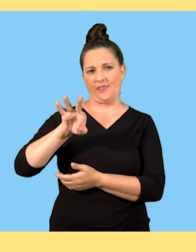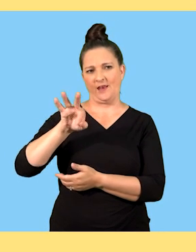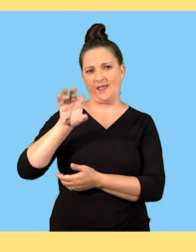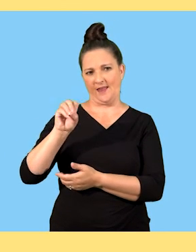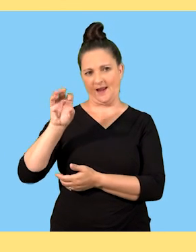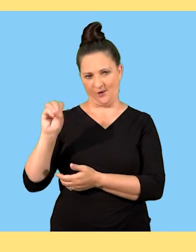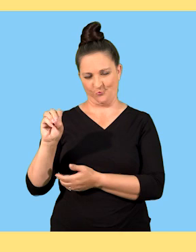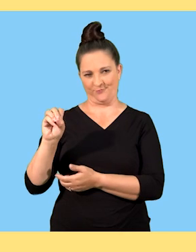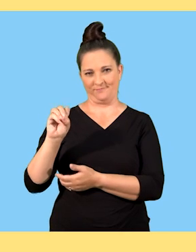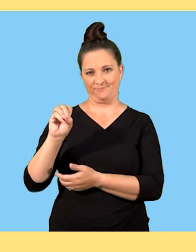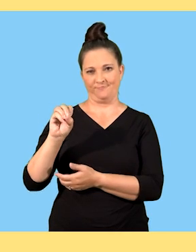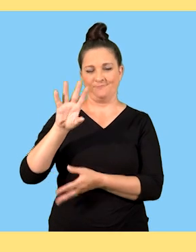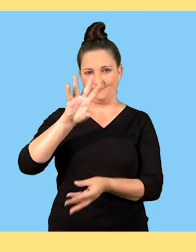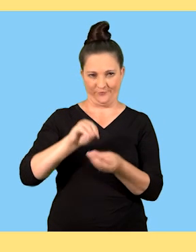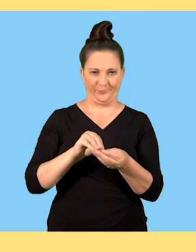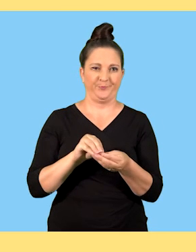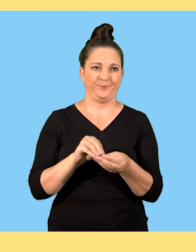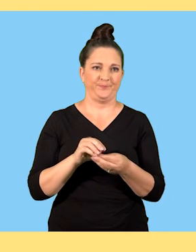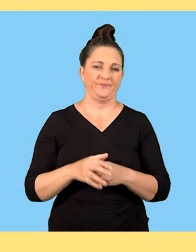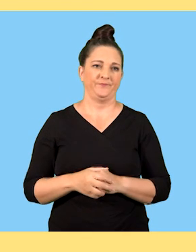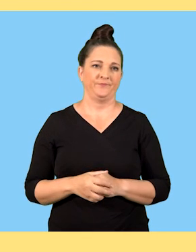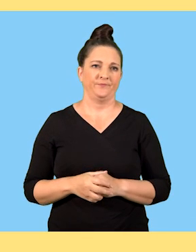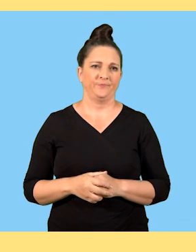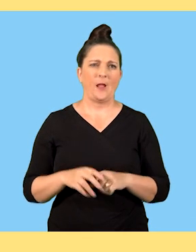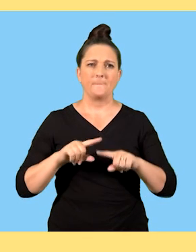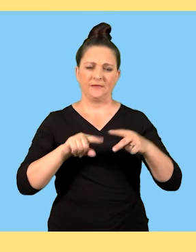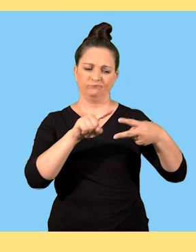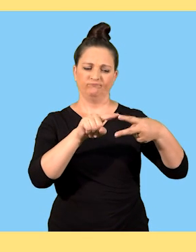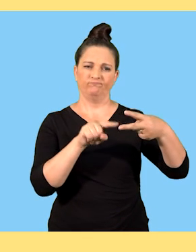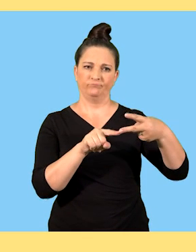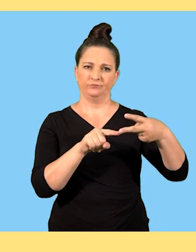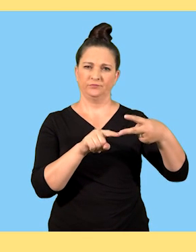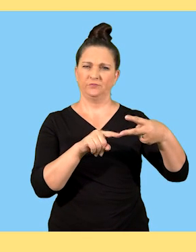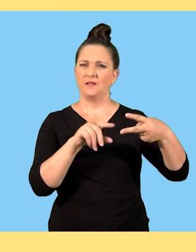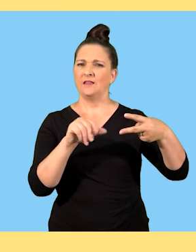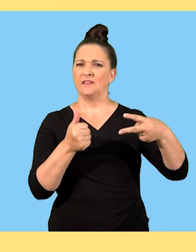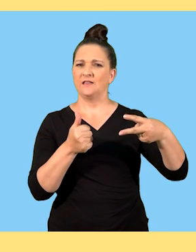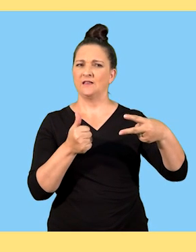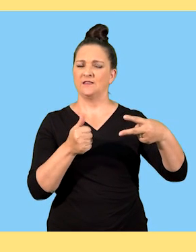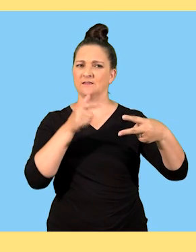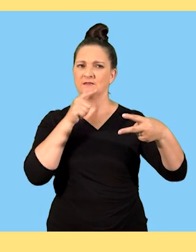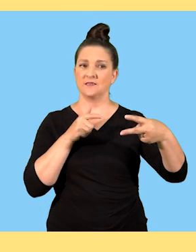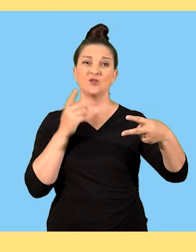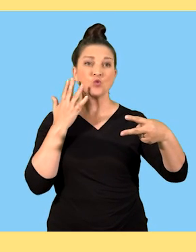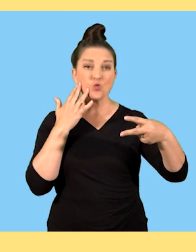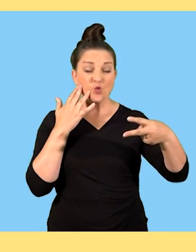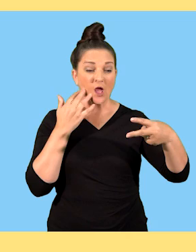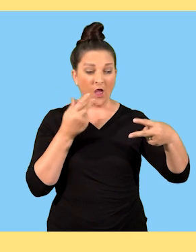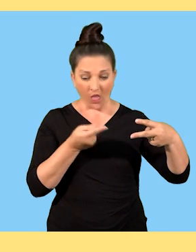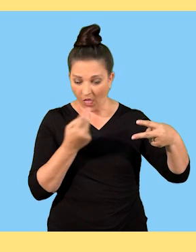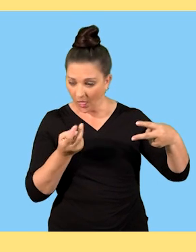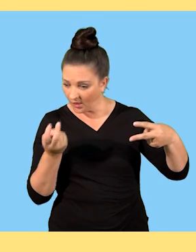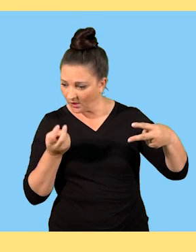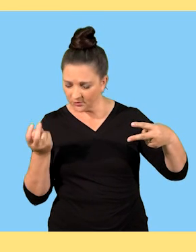89,300. 89,300 when you add these two amounts. But we are being told that after a physical stock take,